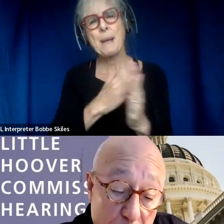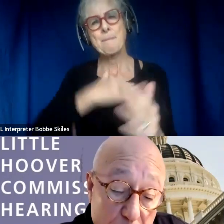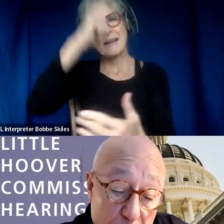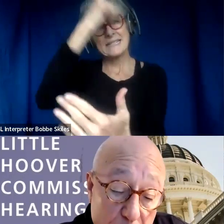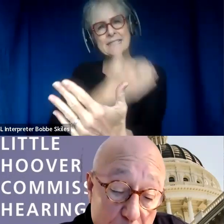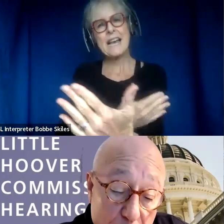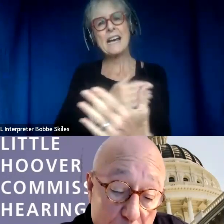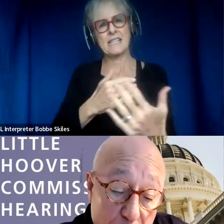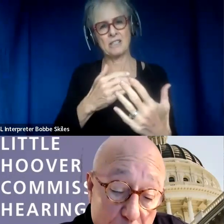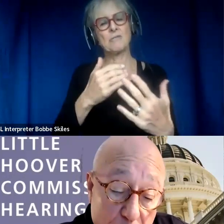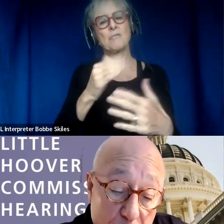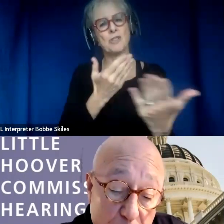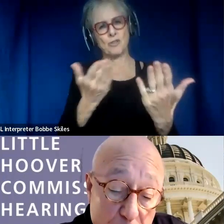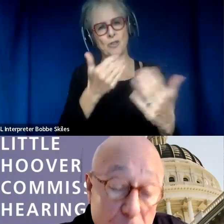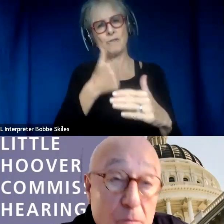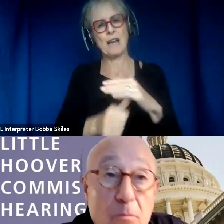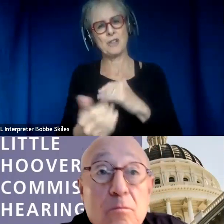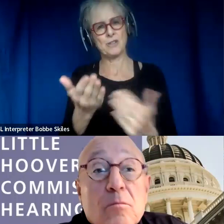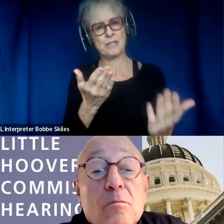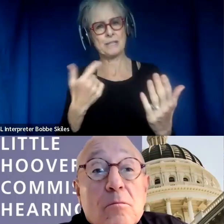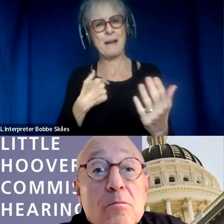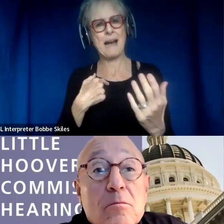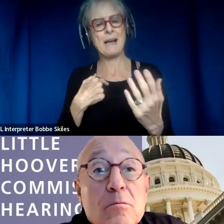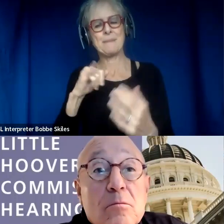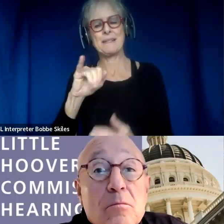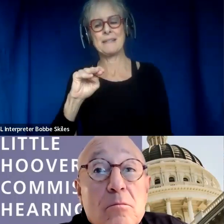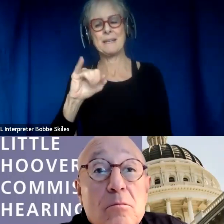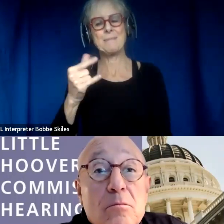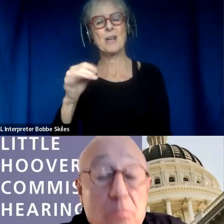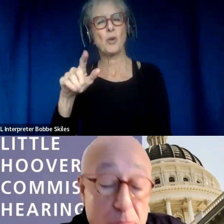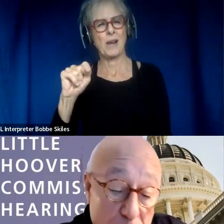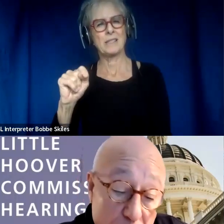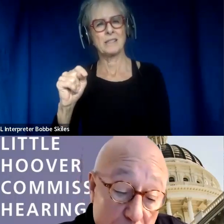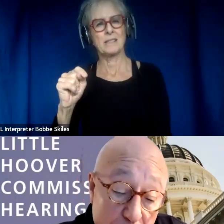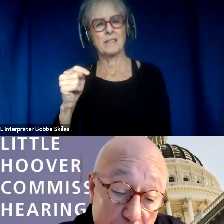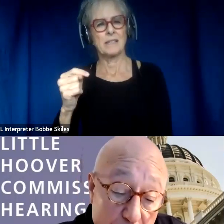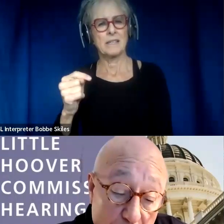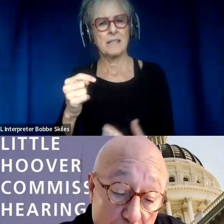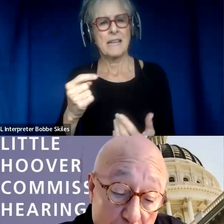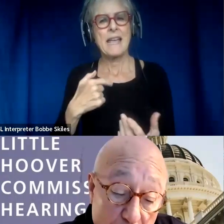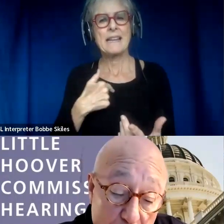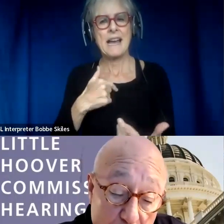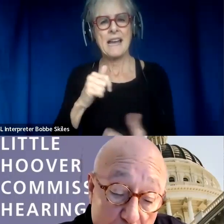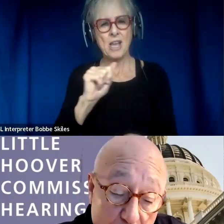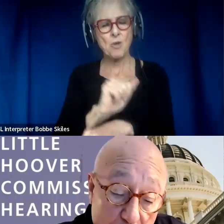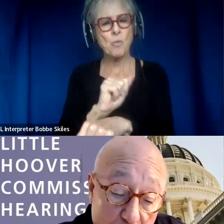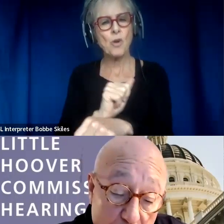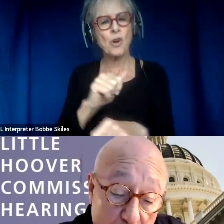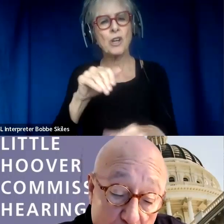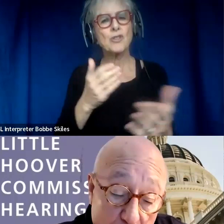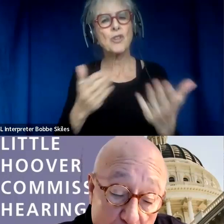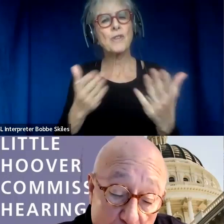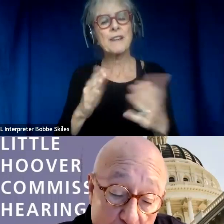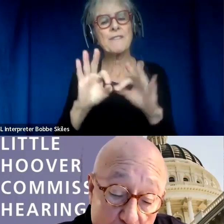the system. I'm an immigrant, Afro-Latina, serving families in East LA. I'm also involved